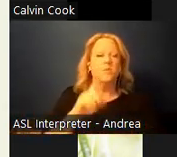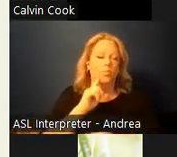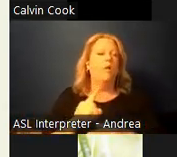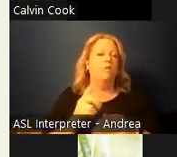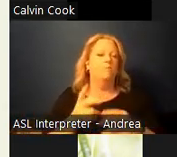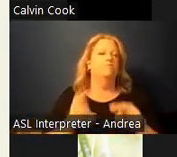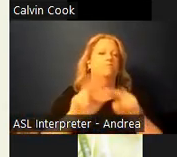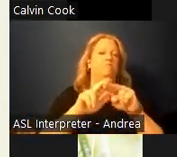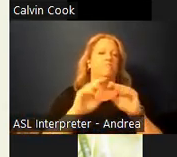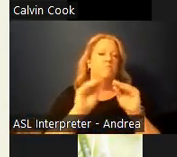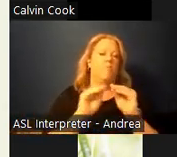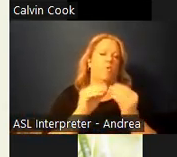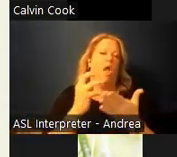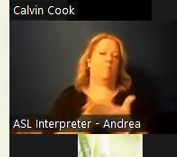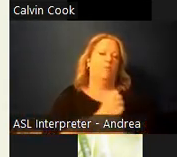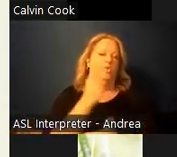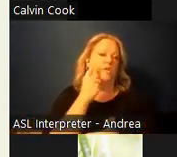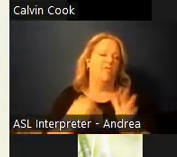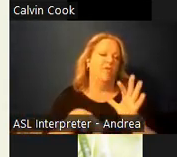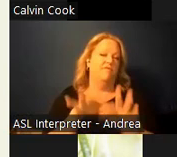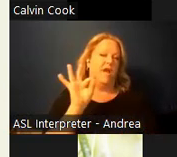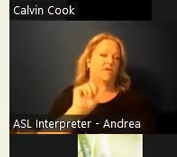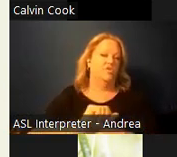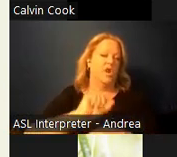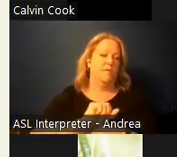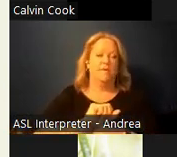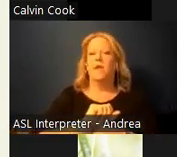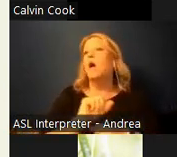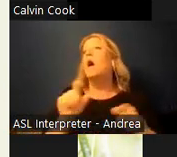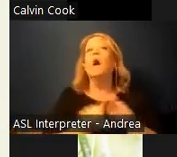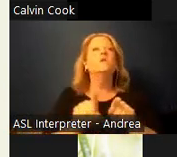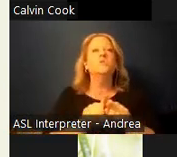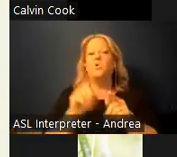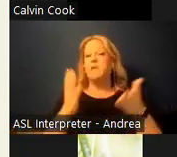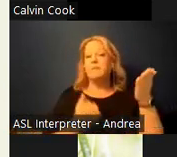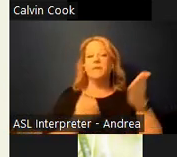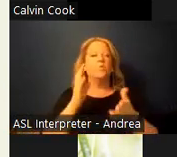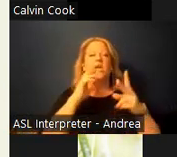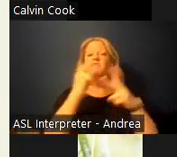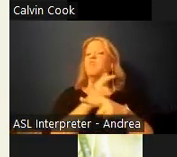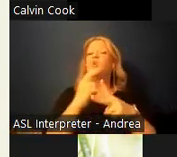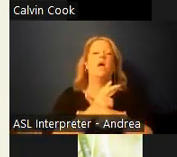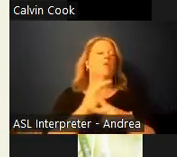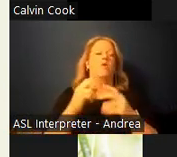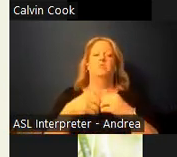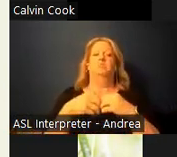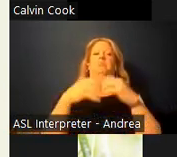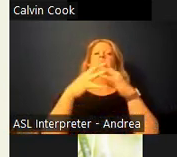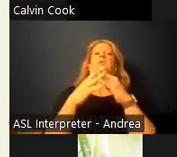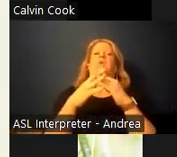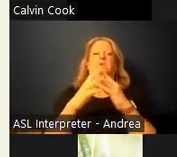job. You also may be able to carve out your own job. So as you volunteer with an